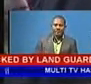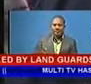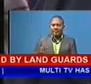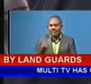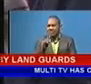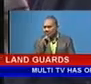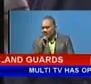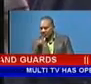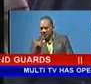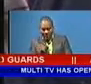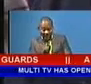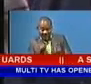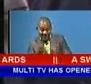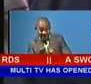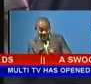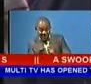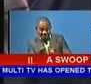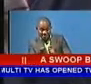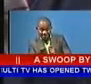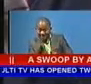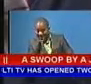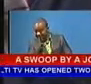Have not been amended.